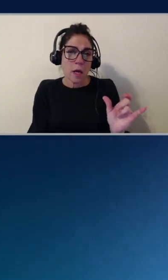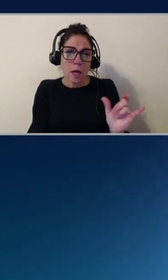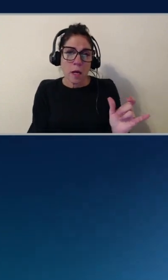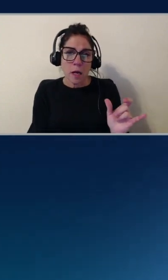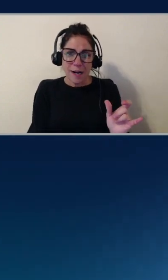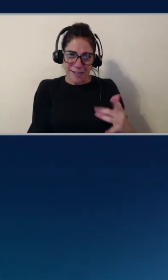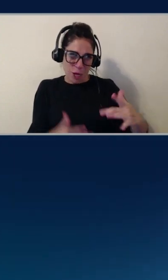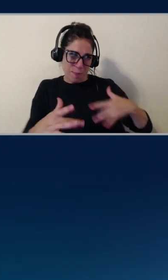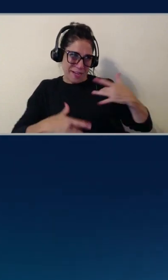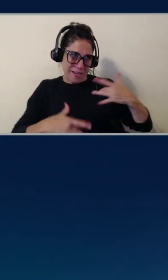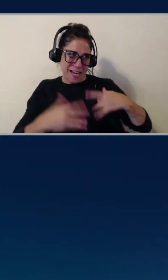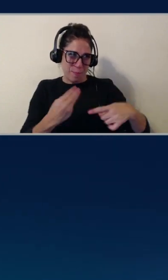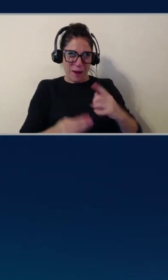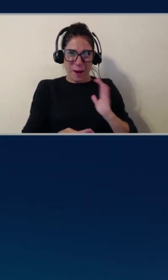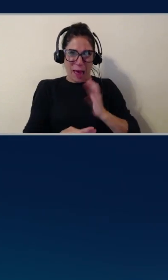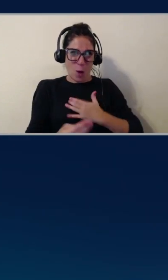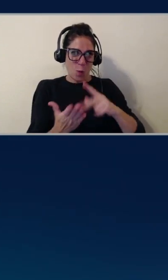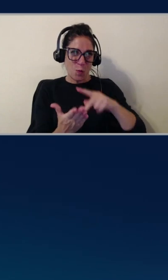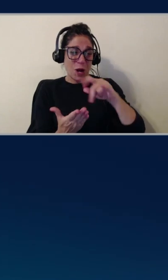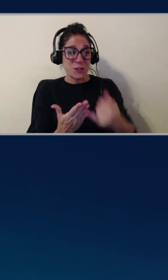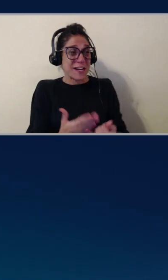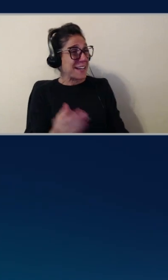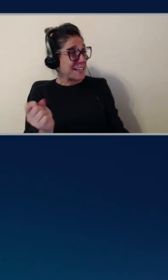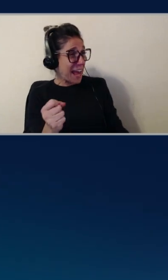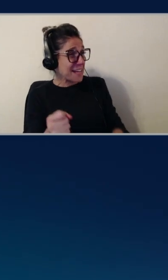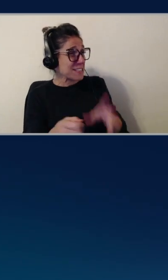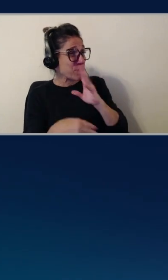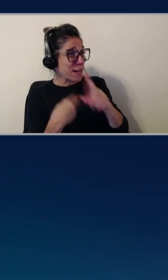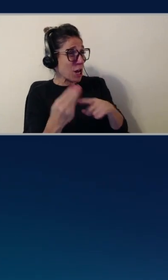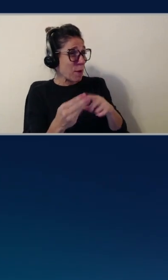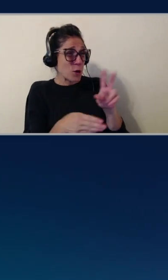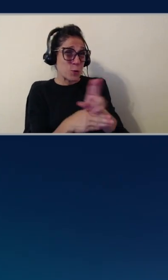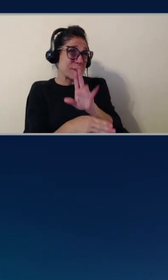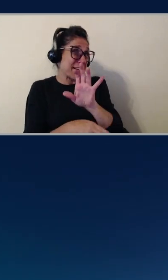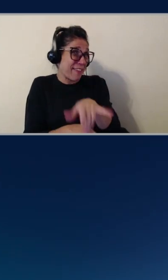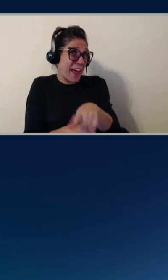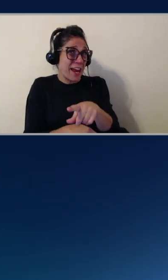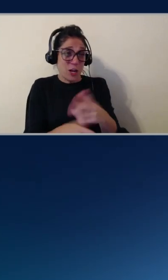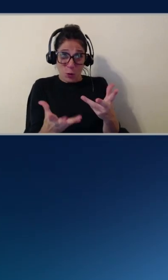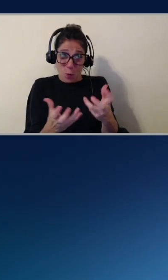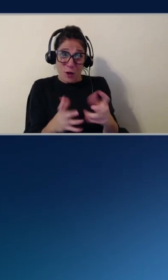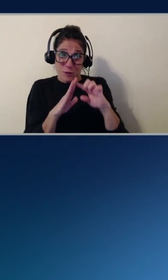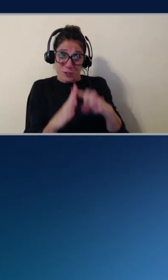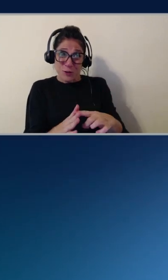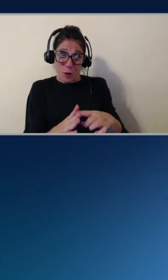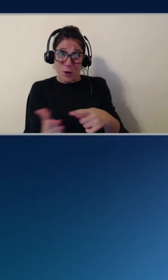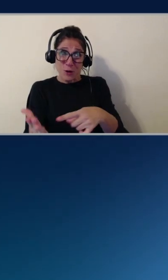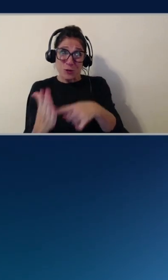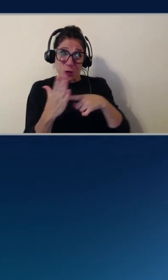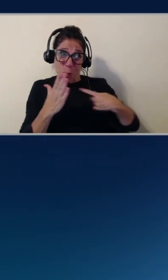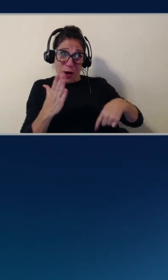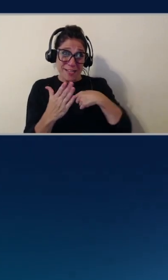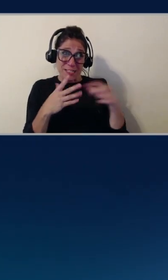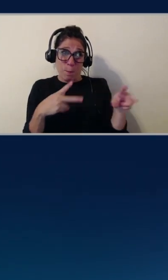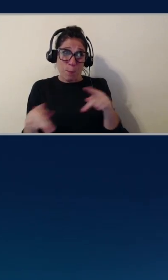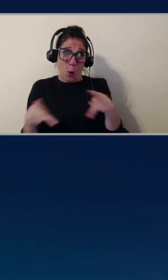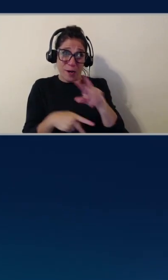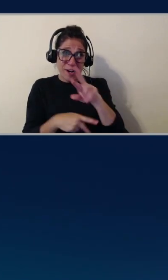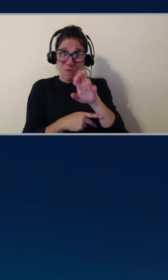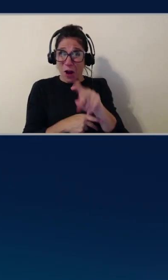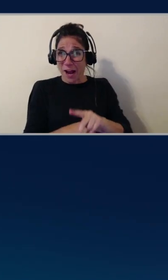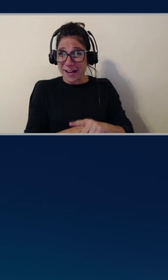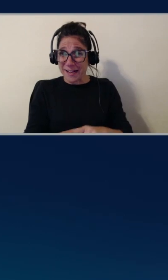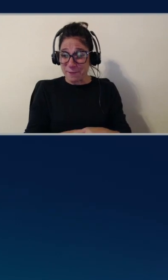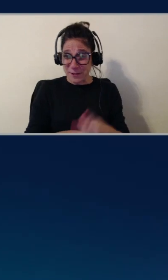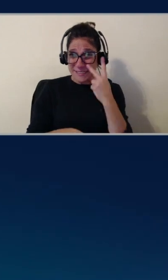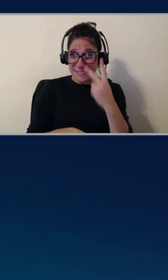excited about our own project. Yeah. Speaking of using it, do you want to jump in and show Let's do us it. Let's do it. PartyRock? Yes. We can take a look at the playlist